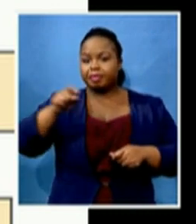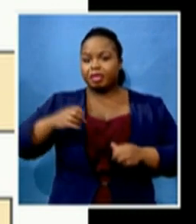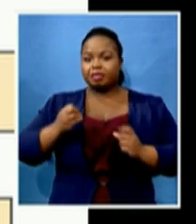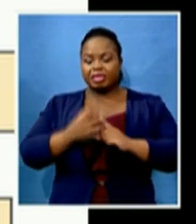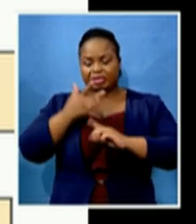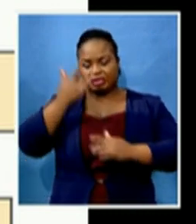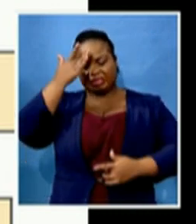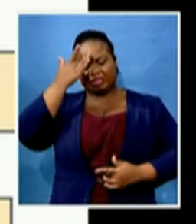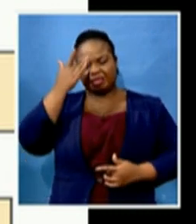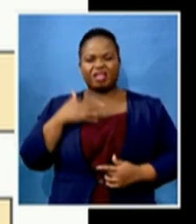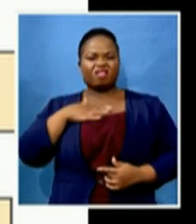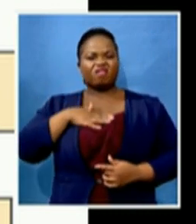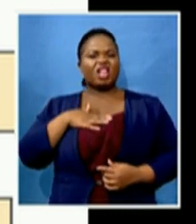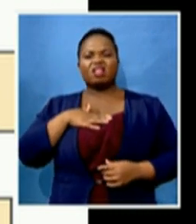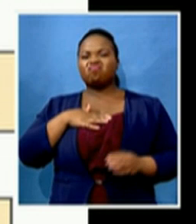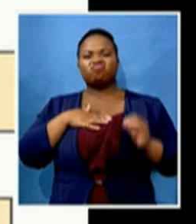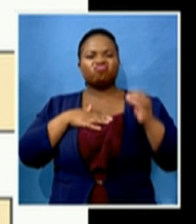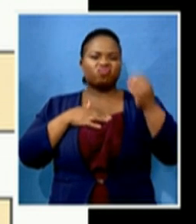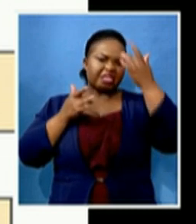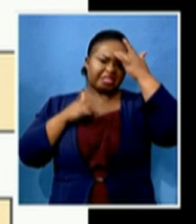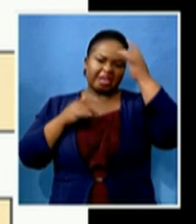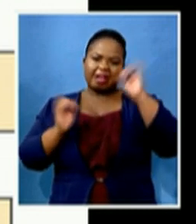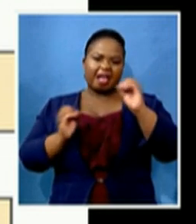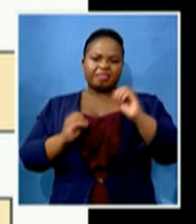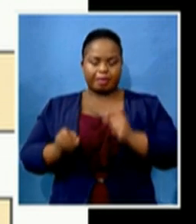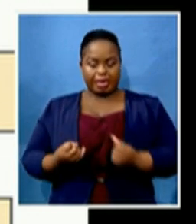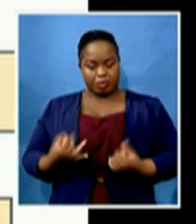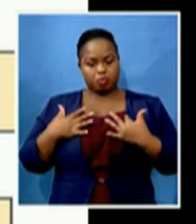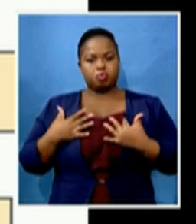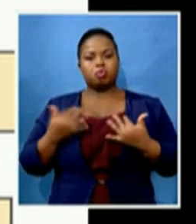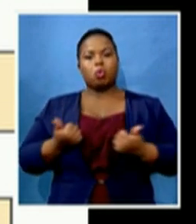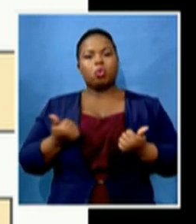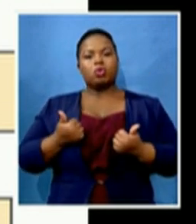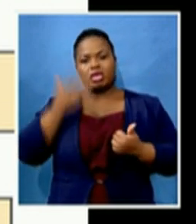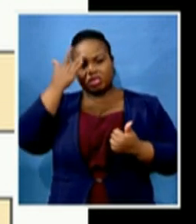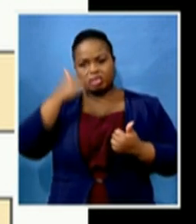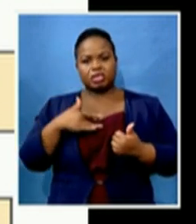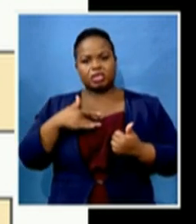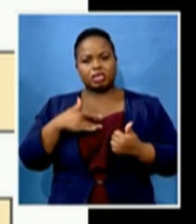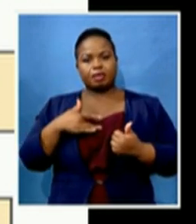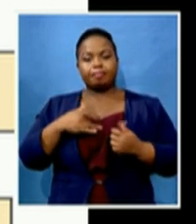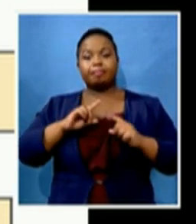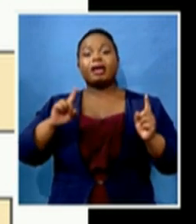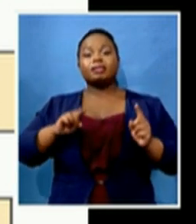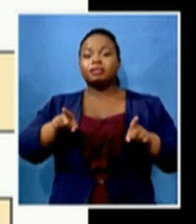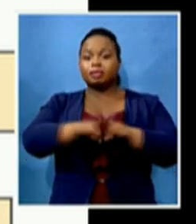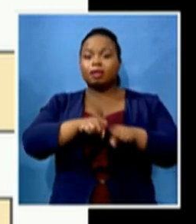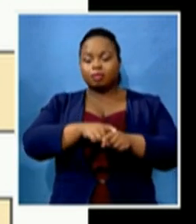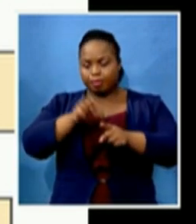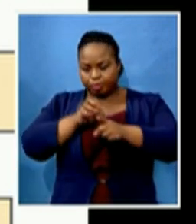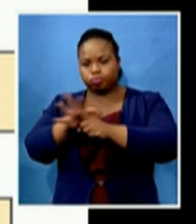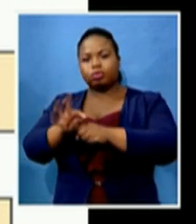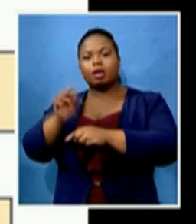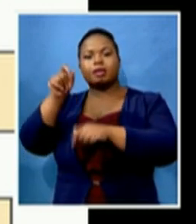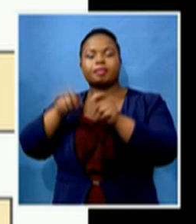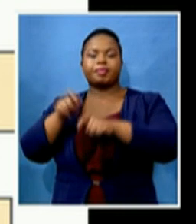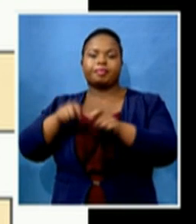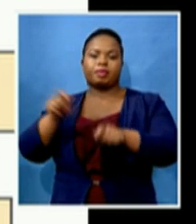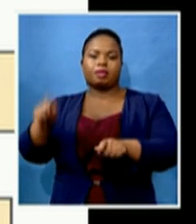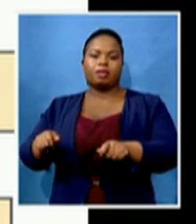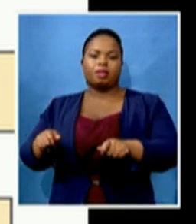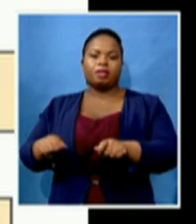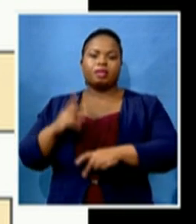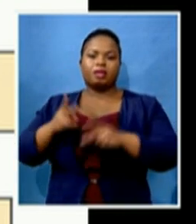pass the virus to other people and then recover, leading to what people refer to as herd